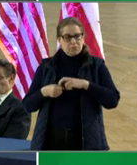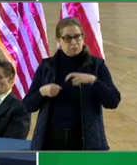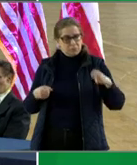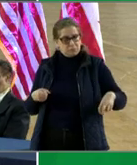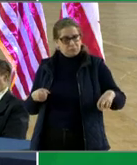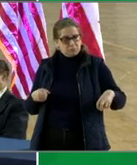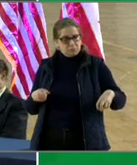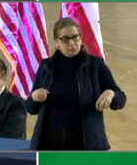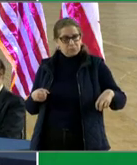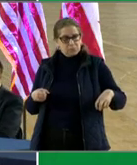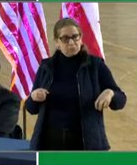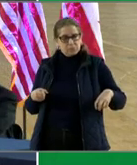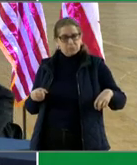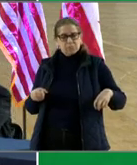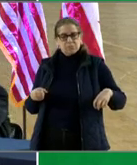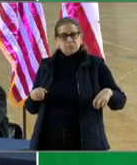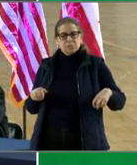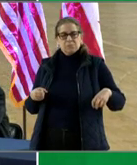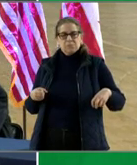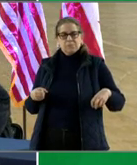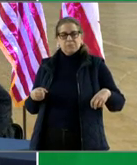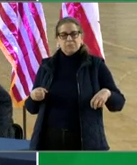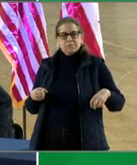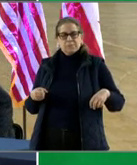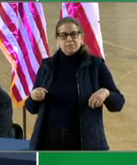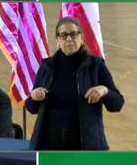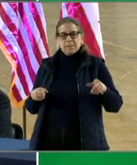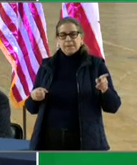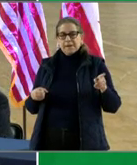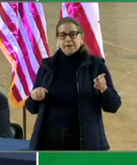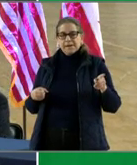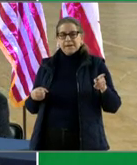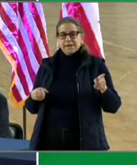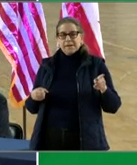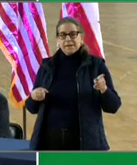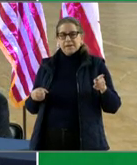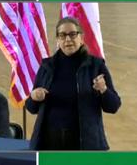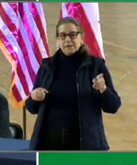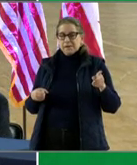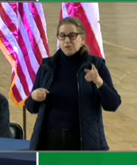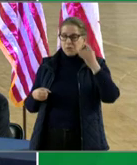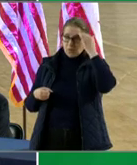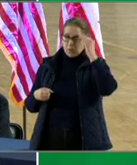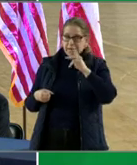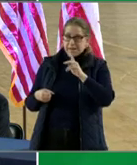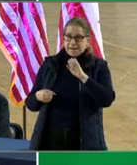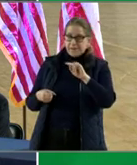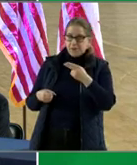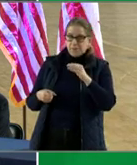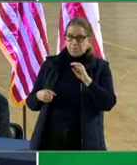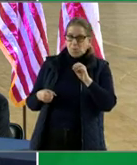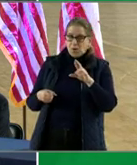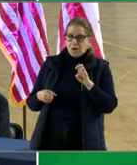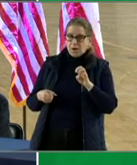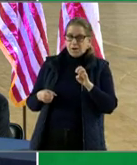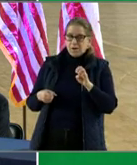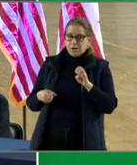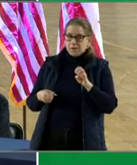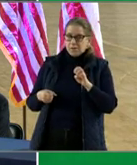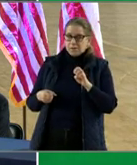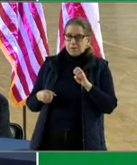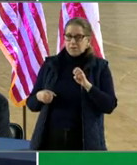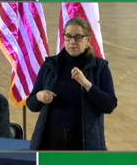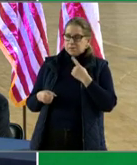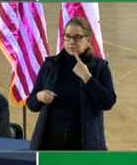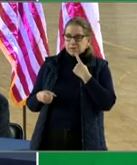was resigning was a lack of PPEs, inadequate support, and fear for the kids. What do you say about workers who are